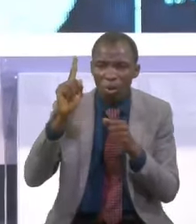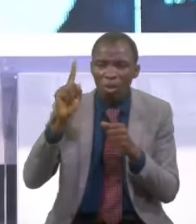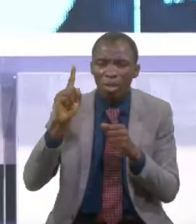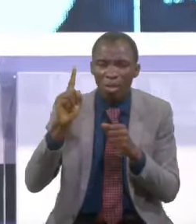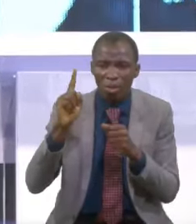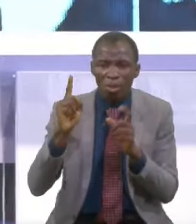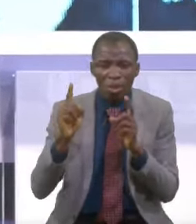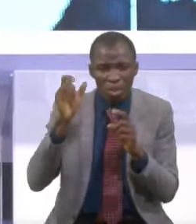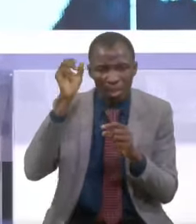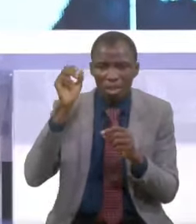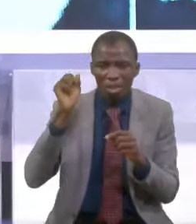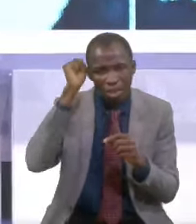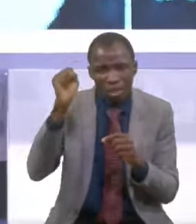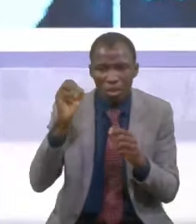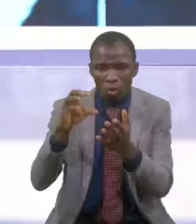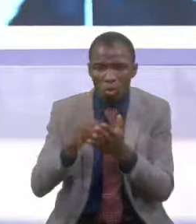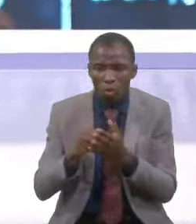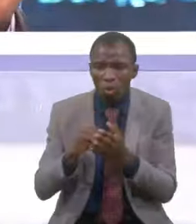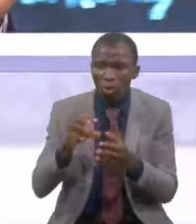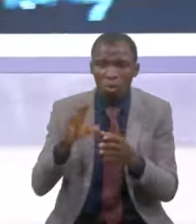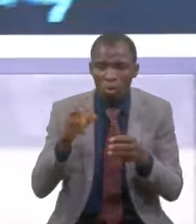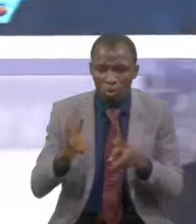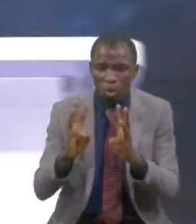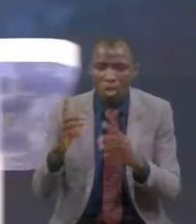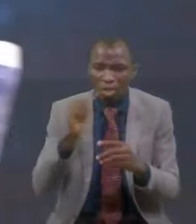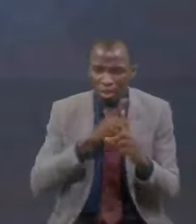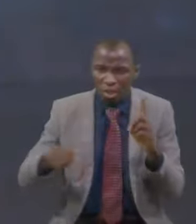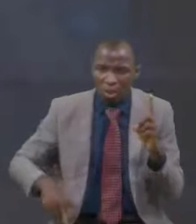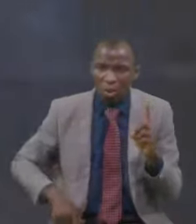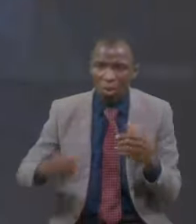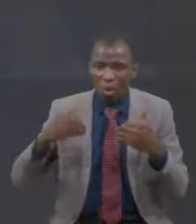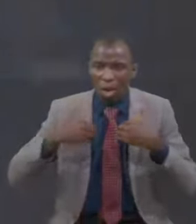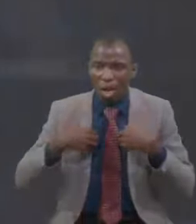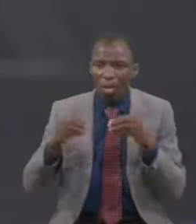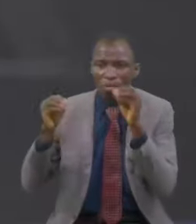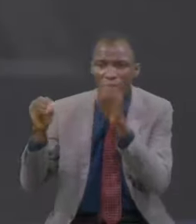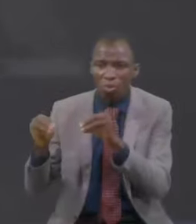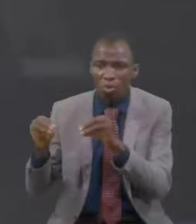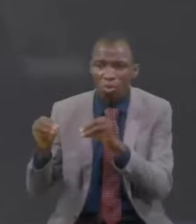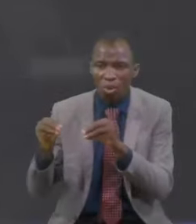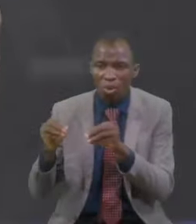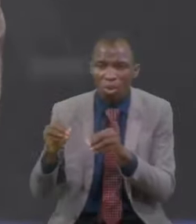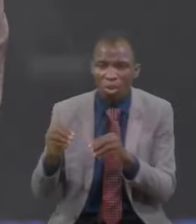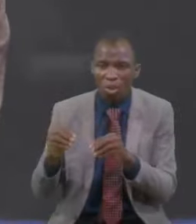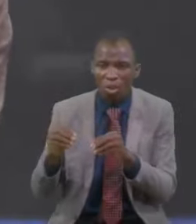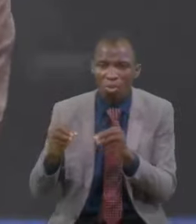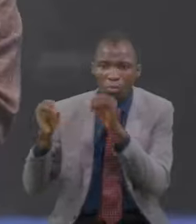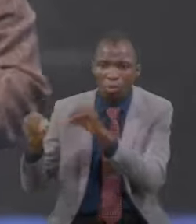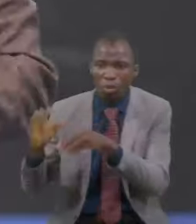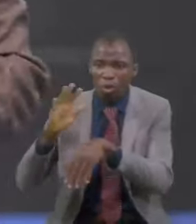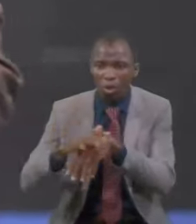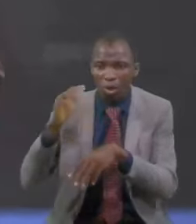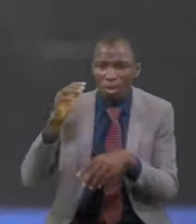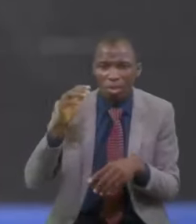way, and the Lord has laid on him